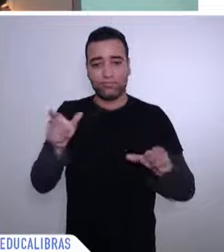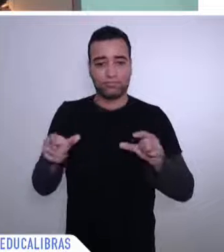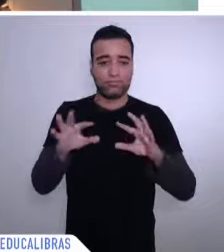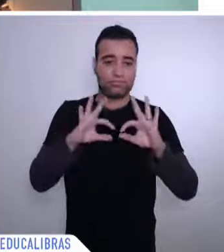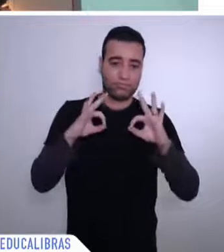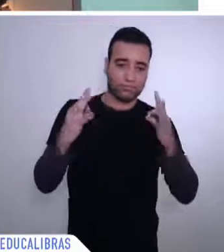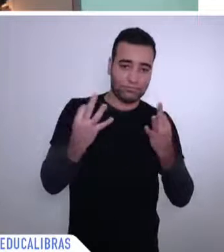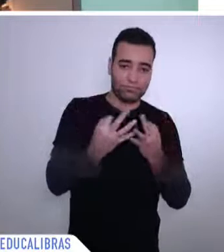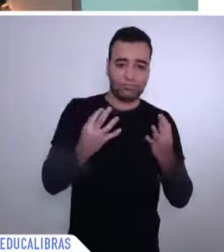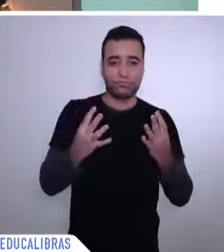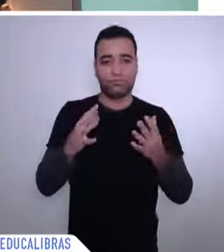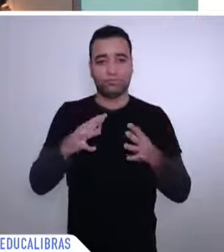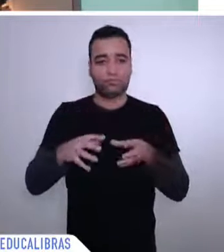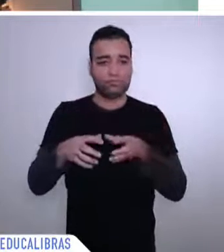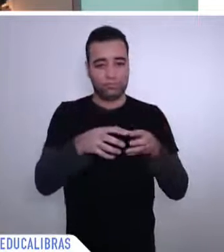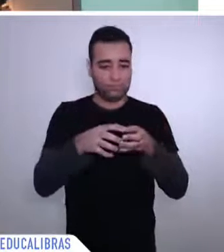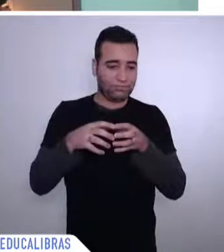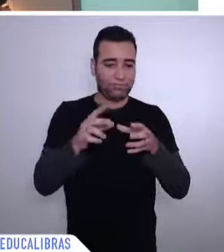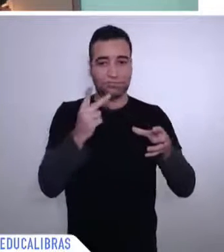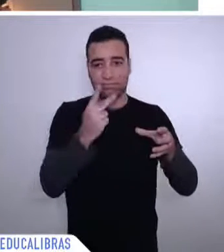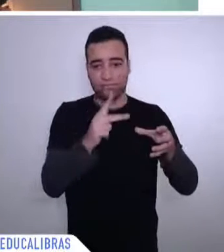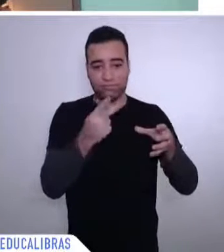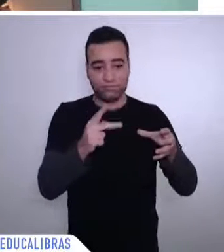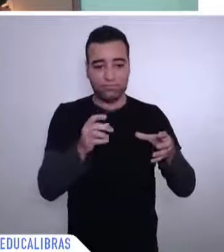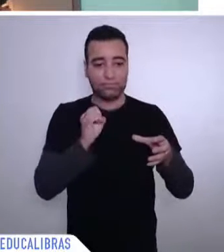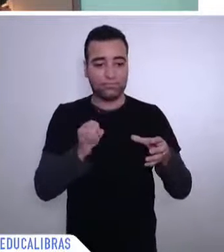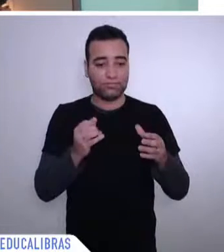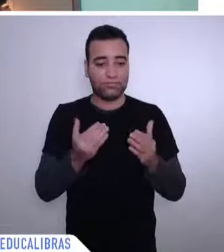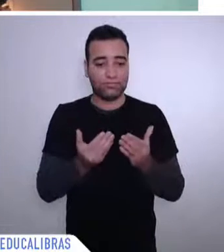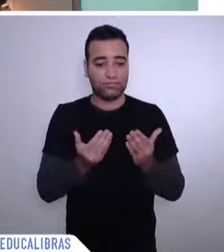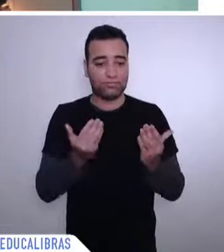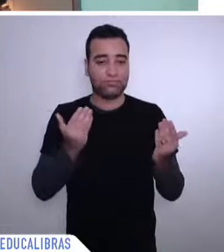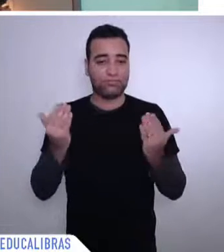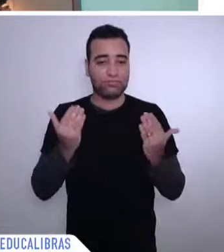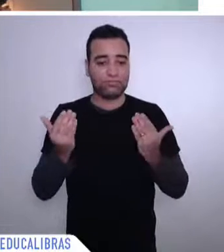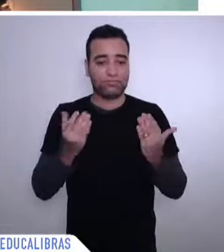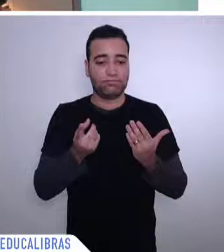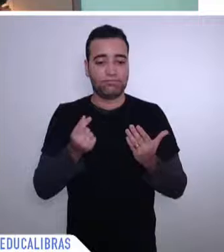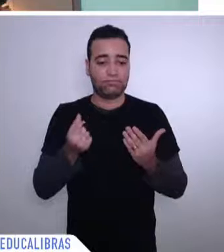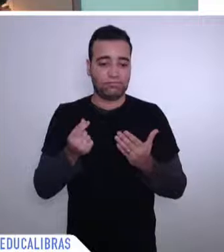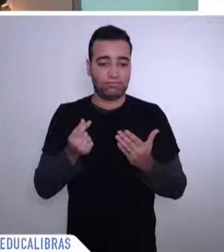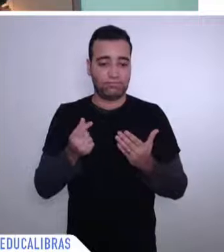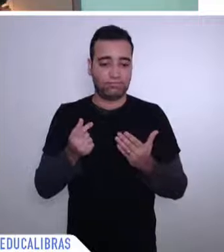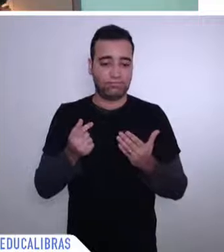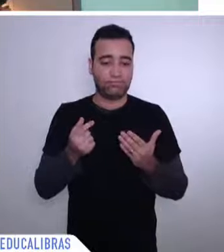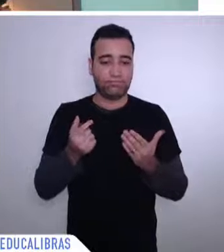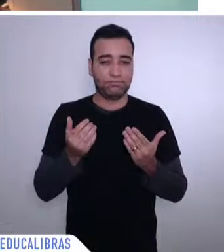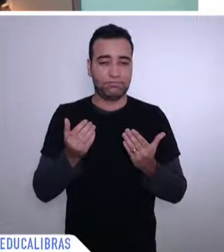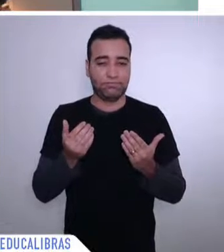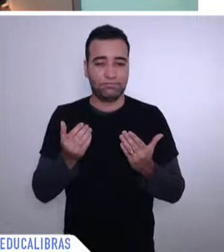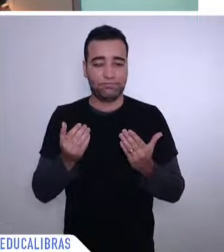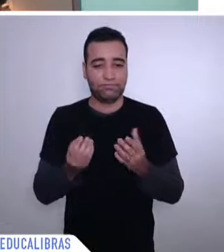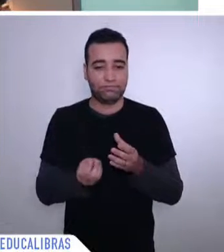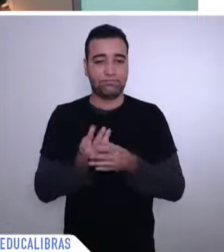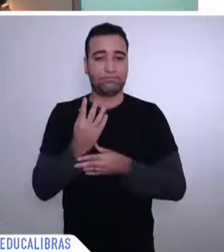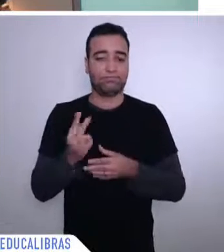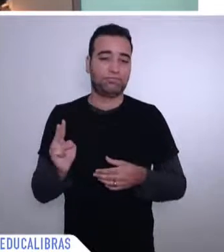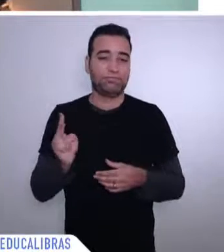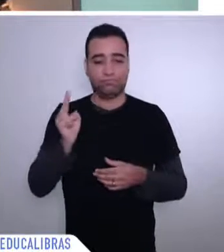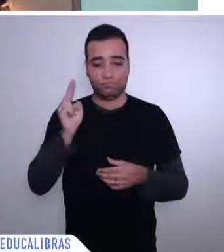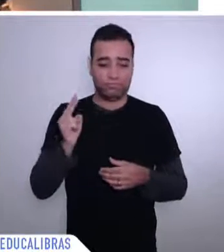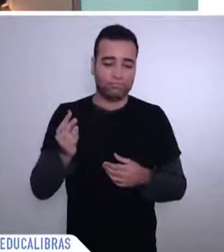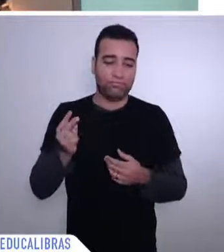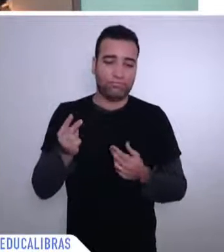this can be produced in a small scale in small networks without having to assimilate the integration